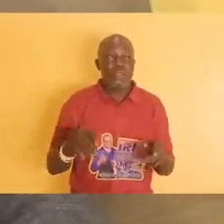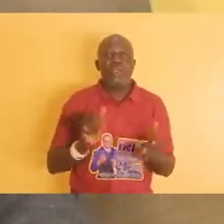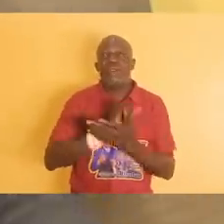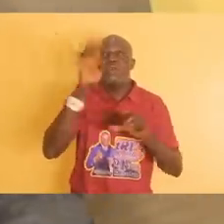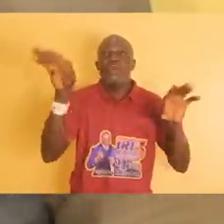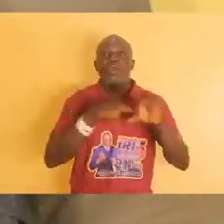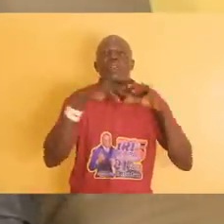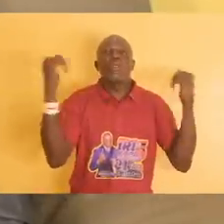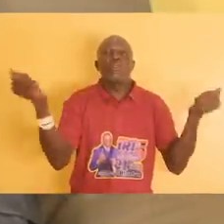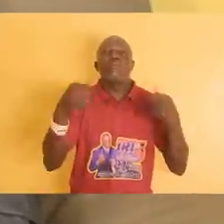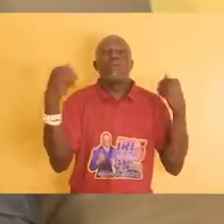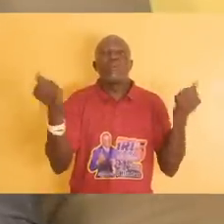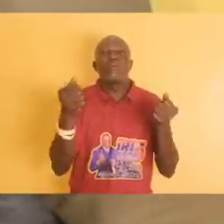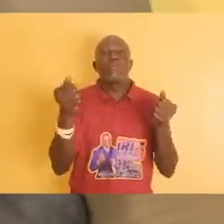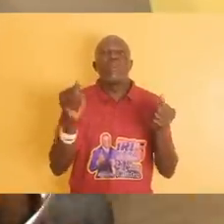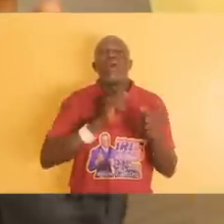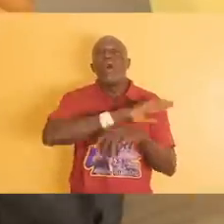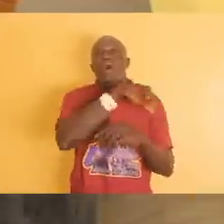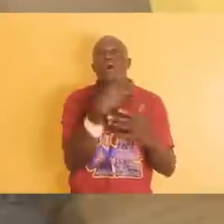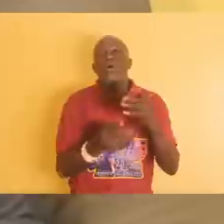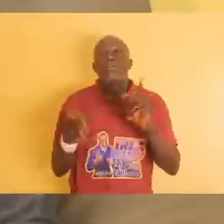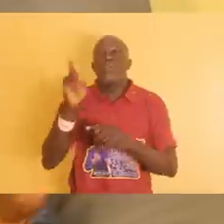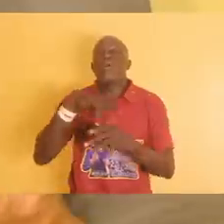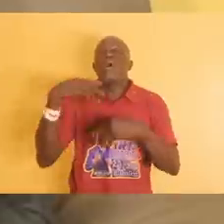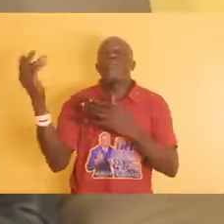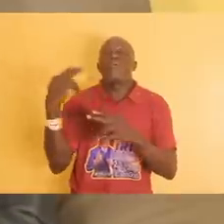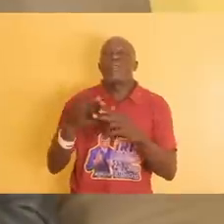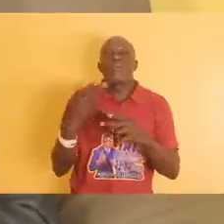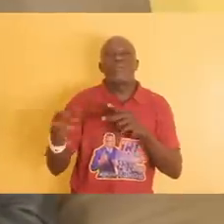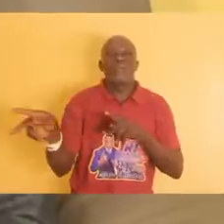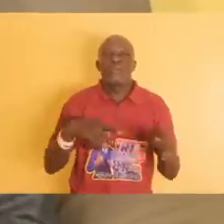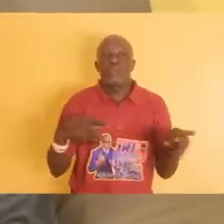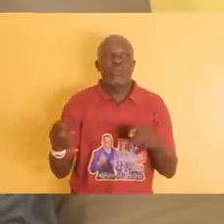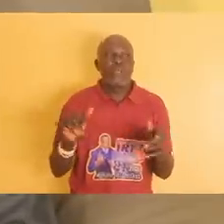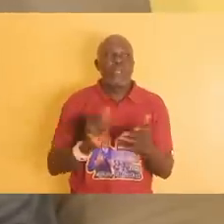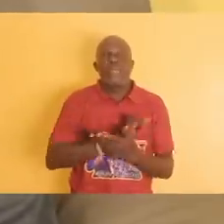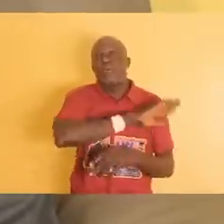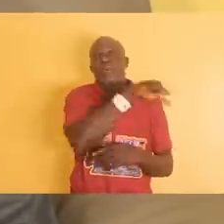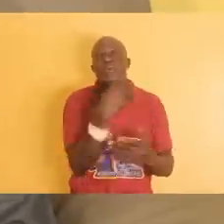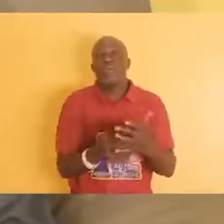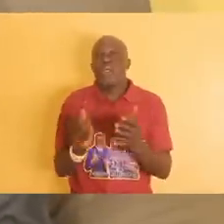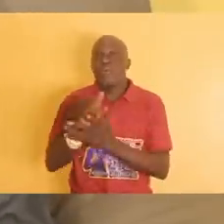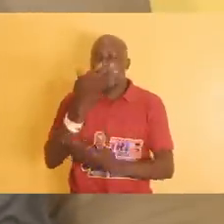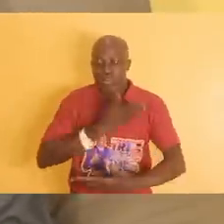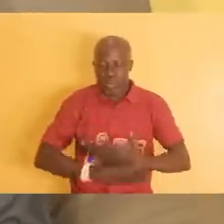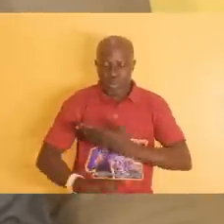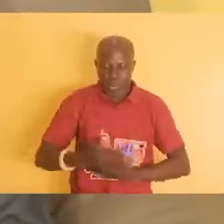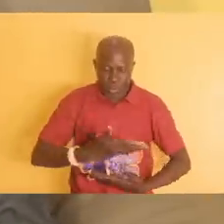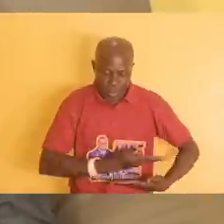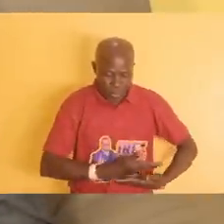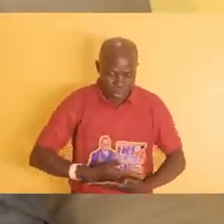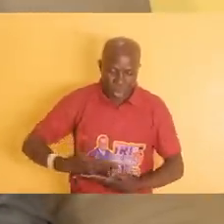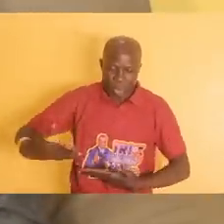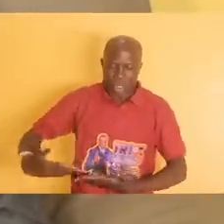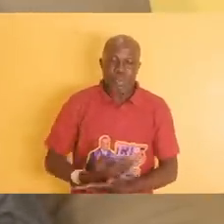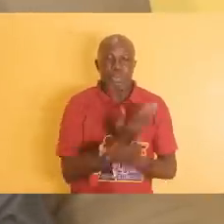Oni wo de anniversary. People celebrating when the anniversary. Gbo eyan te se ko mo lo. The people that doing naming ceremony today. Ati e se bi mo ti lo. And those of you that don't give